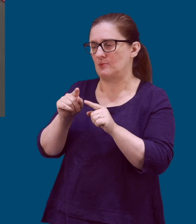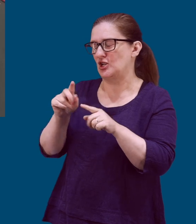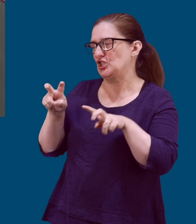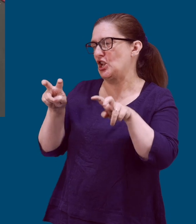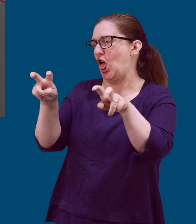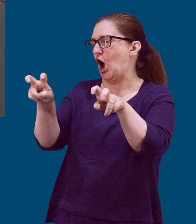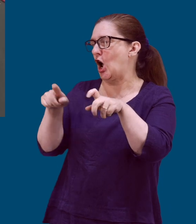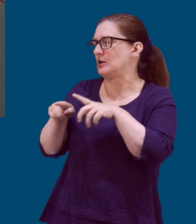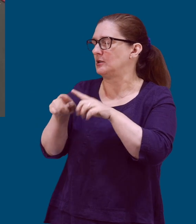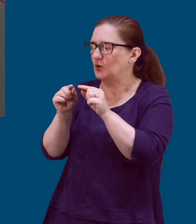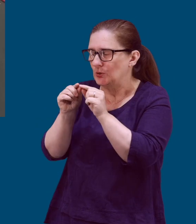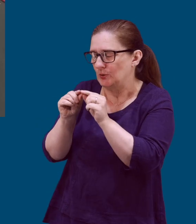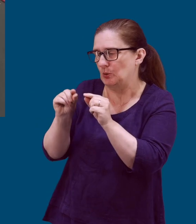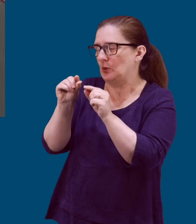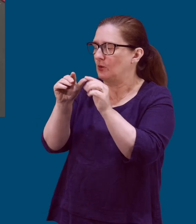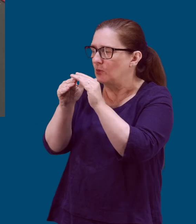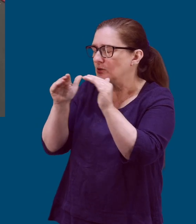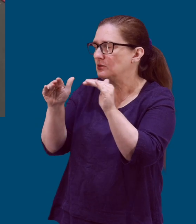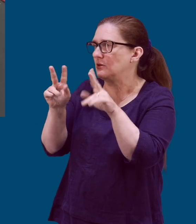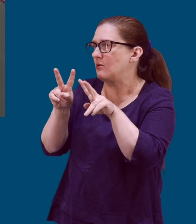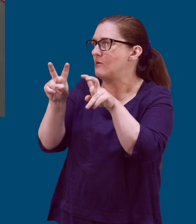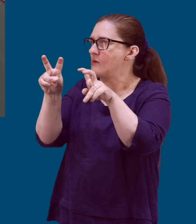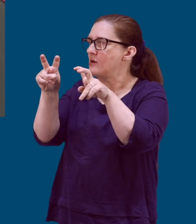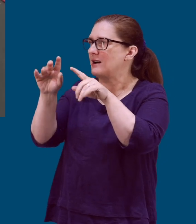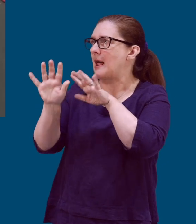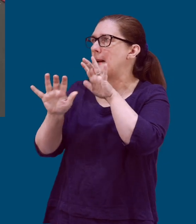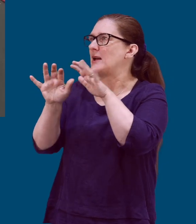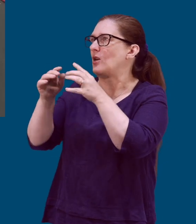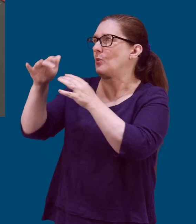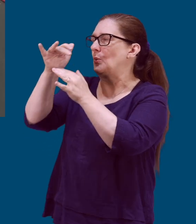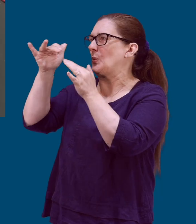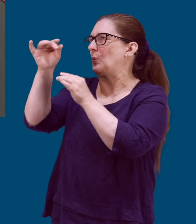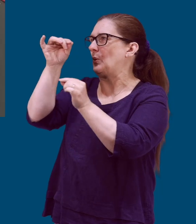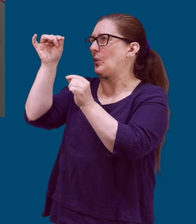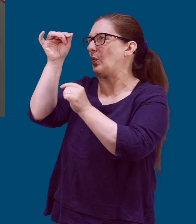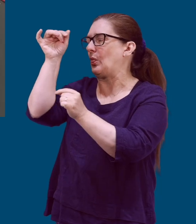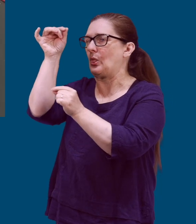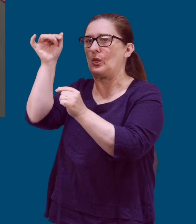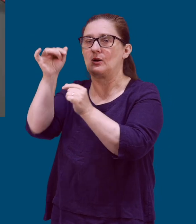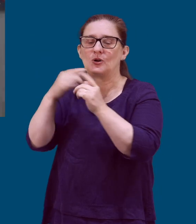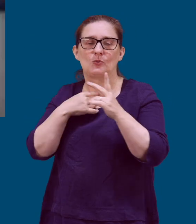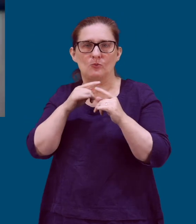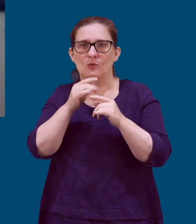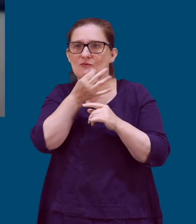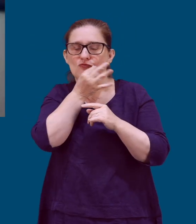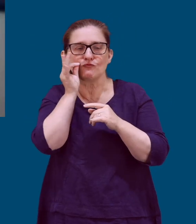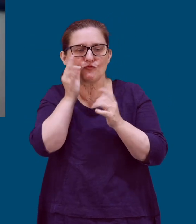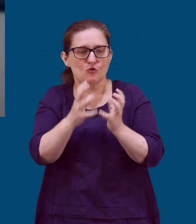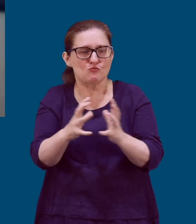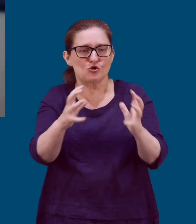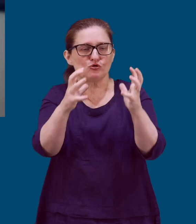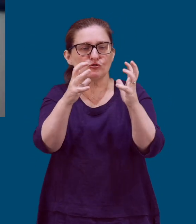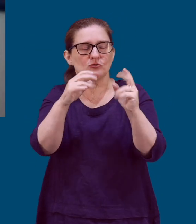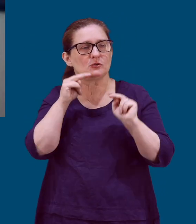Holy Spirit, sliming in ectoplasm. When you find them on your rose bushes, you smile and raise your eyes